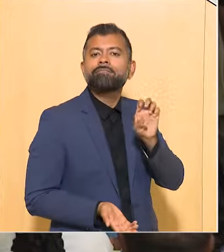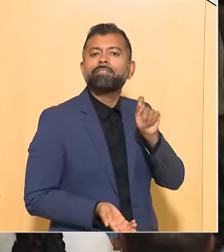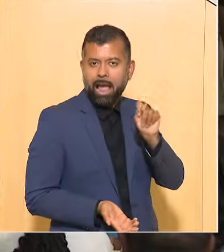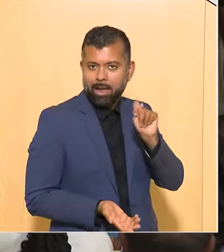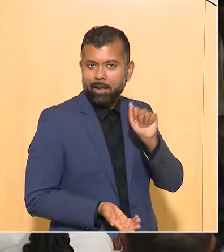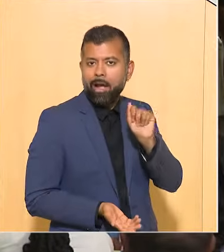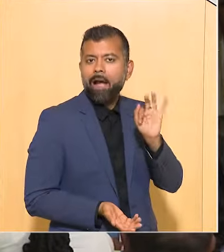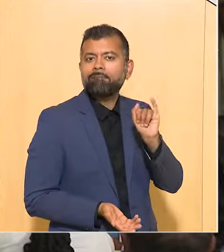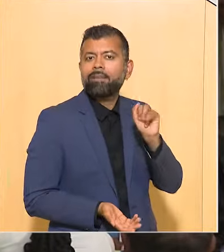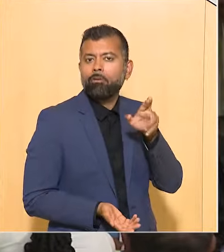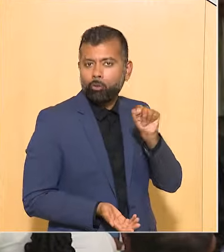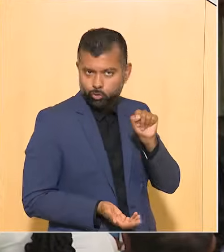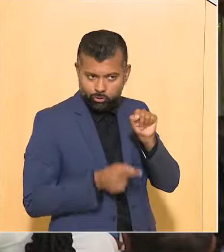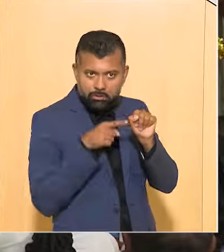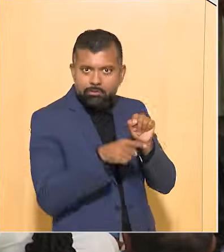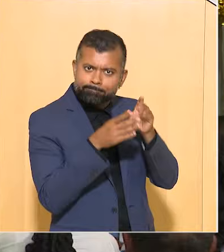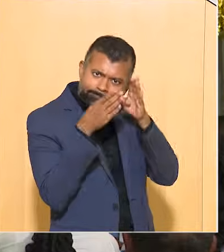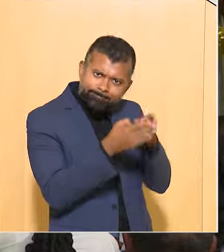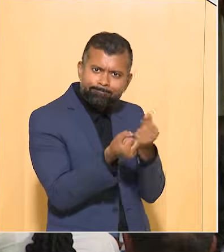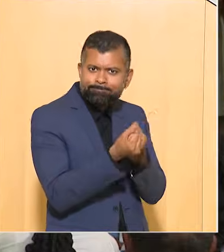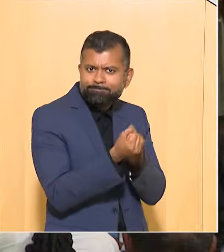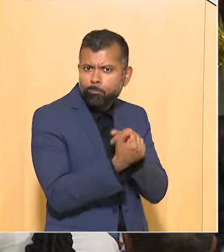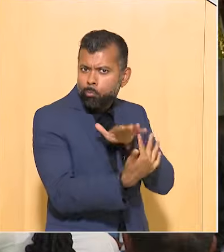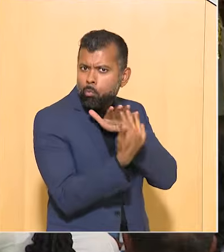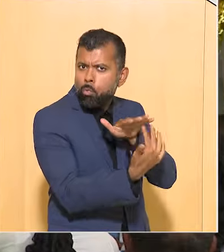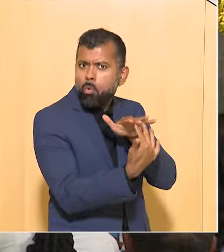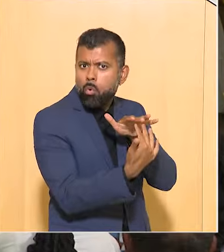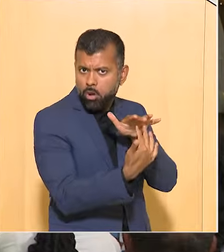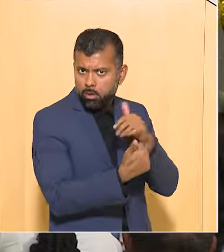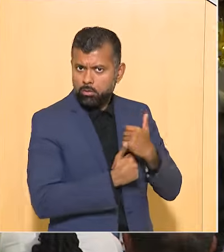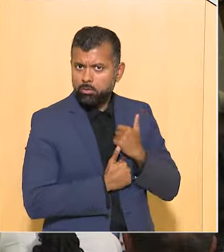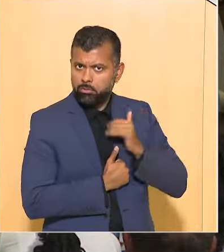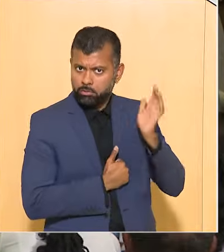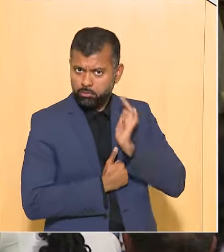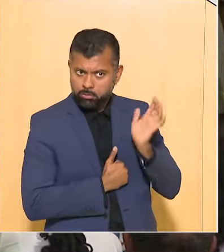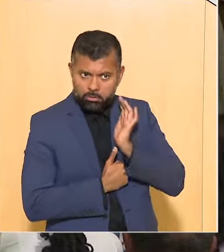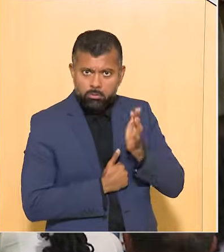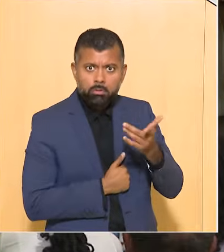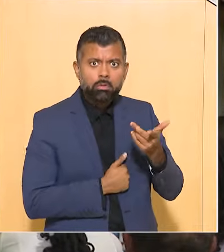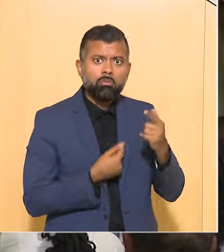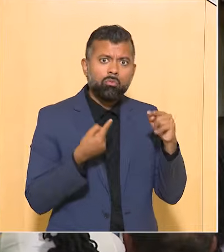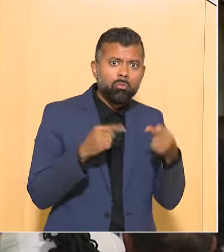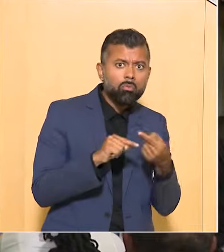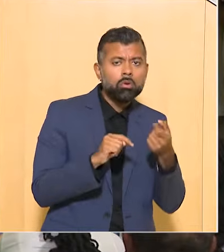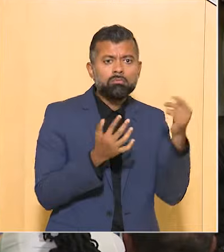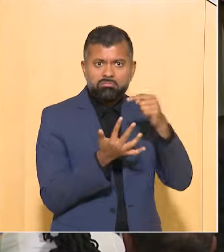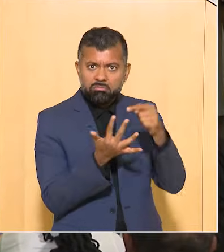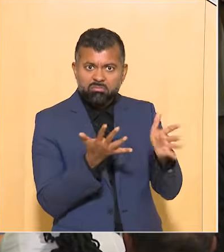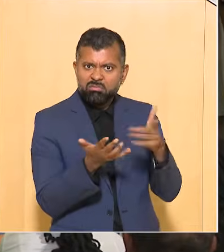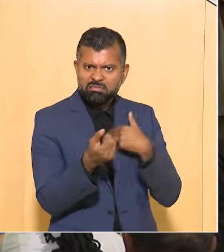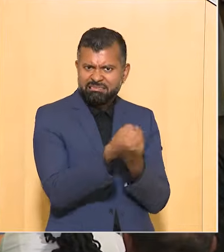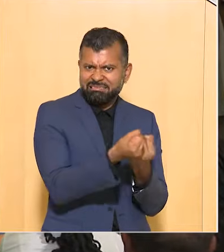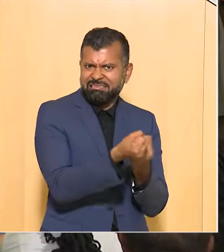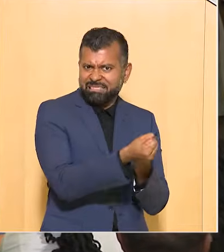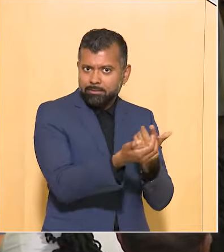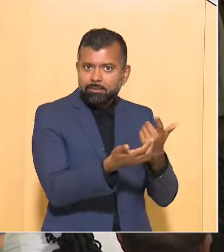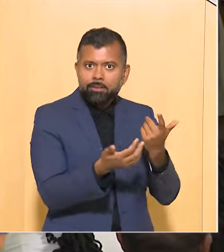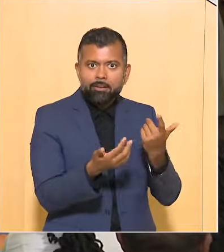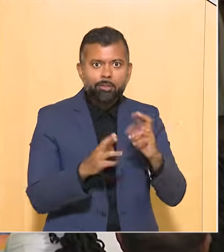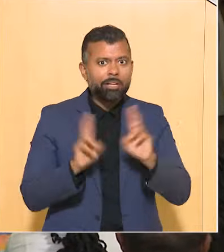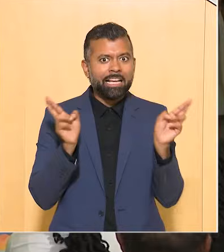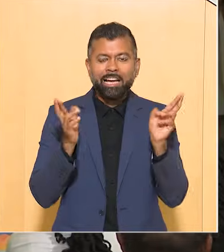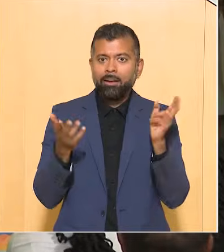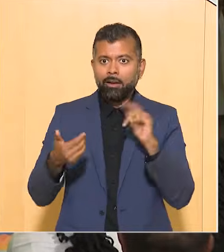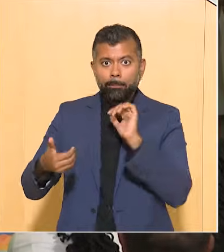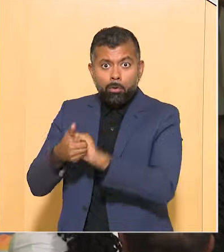personnel. And I'm especially proud to the collaboration between DOES and our office, the Mayor's Office on Women's Policy, and the